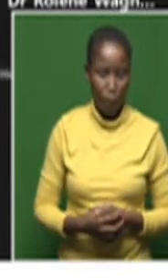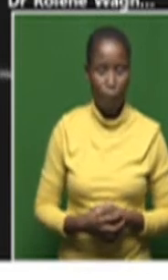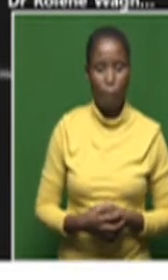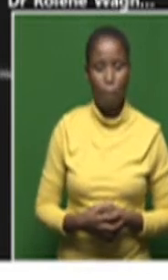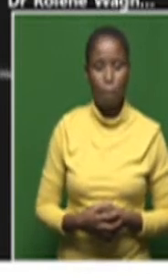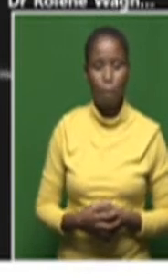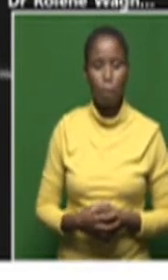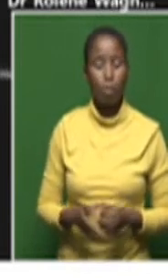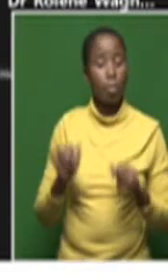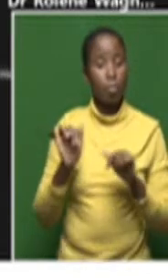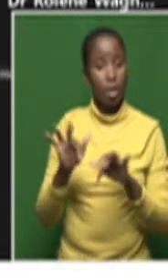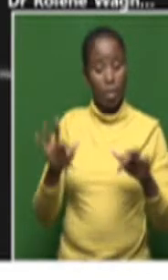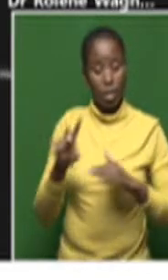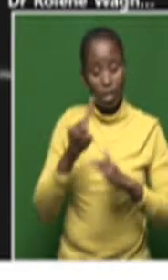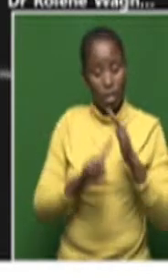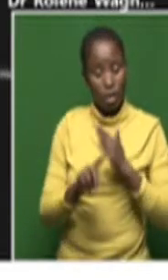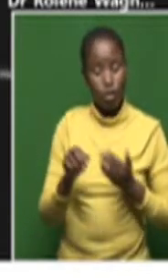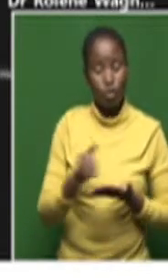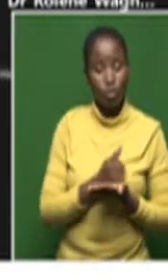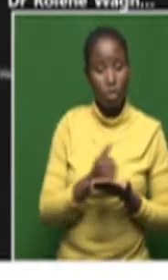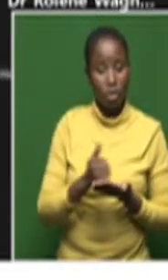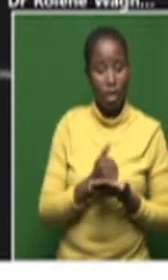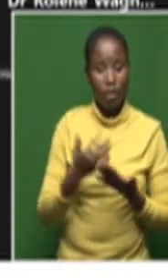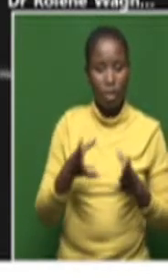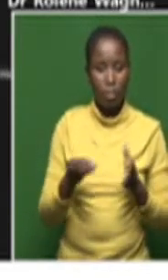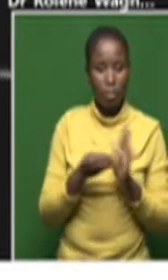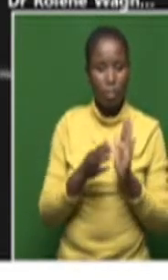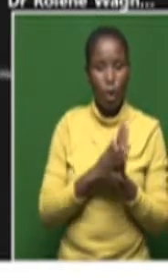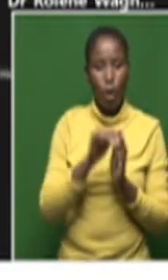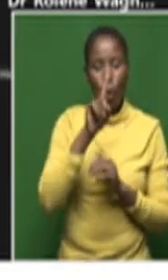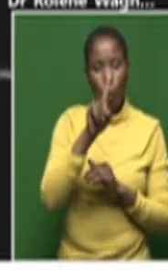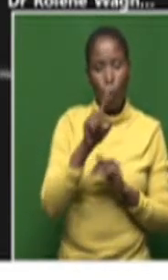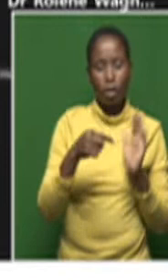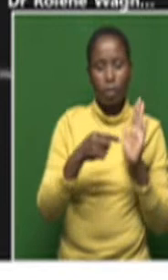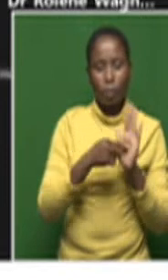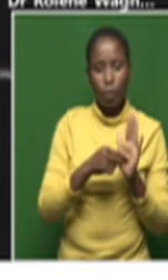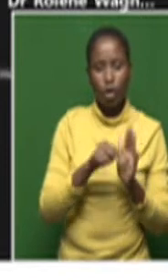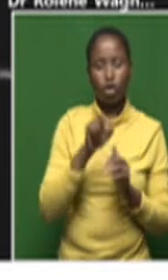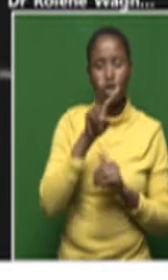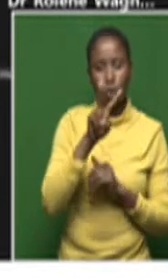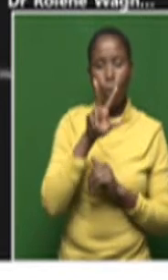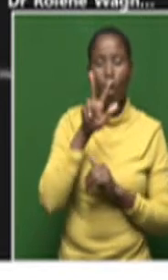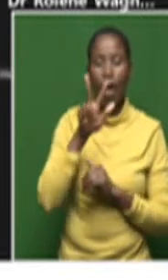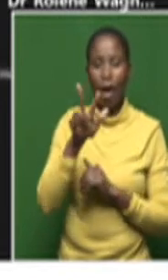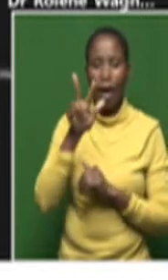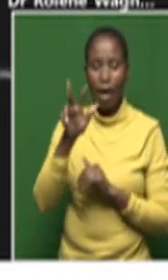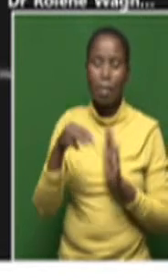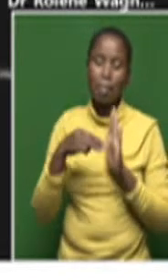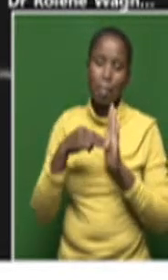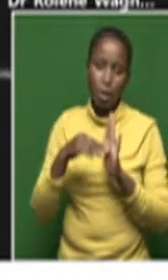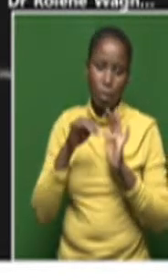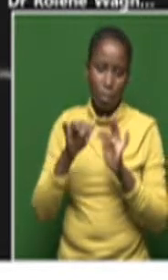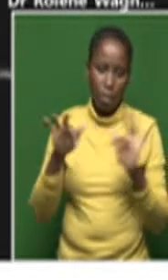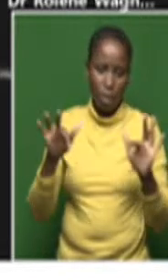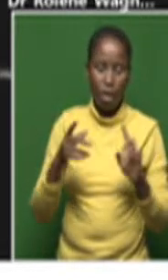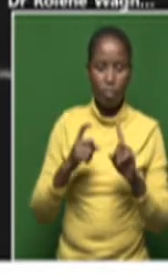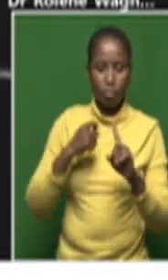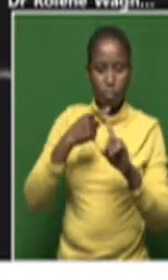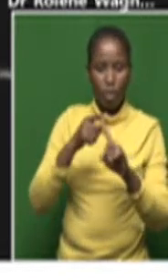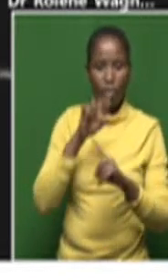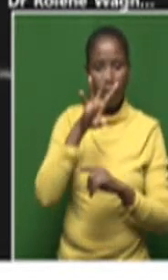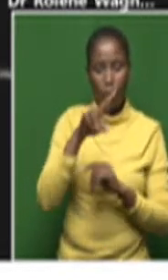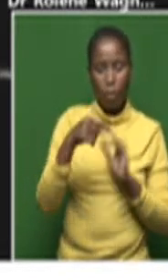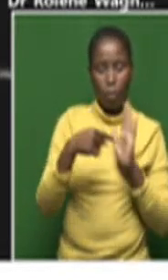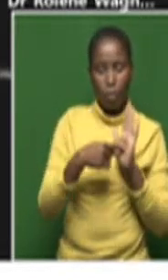persons registered, the Eastern Cape Province has registered 1.288 million people out of the targeted